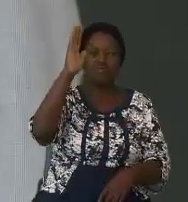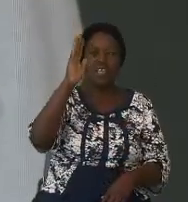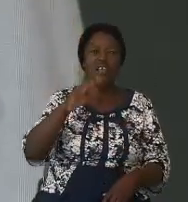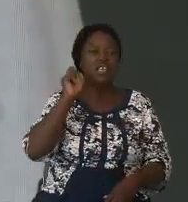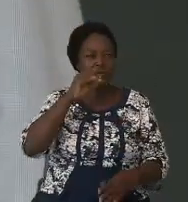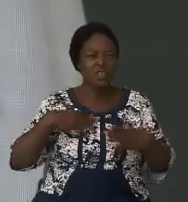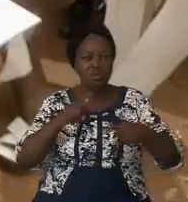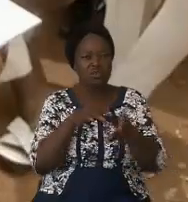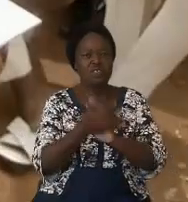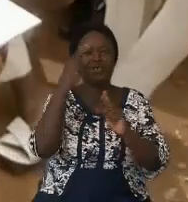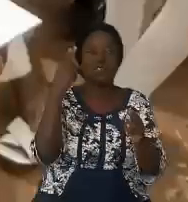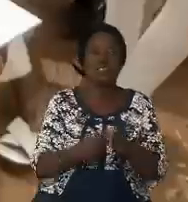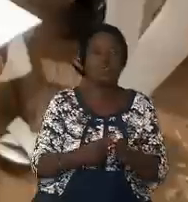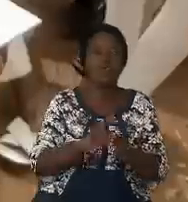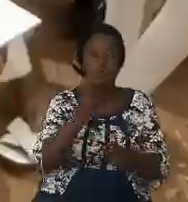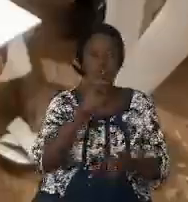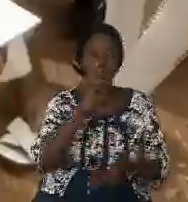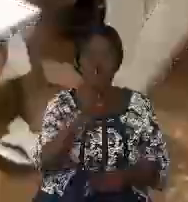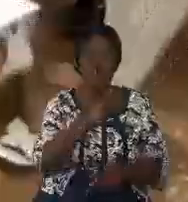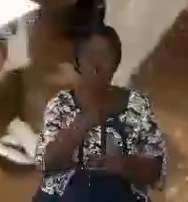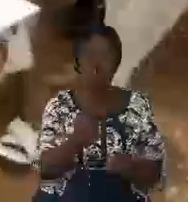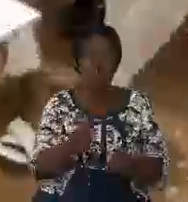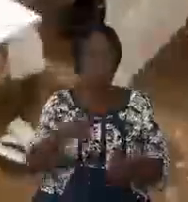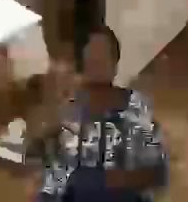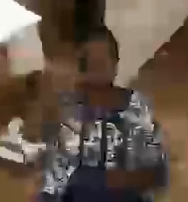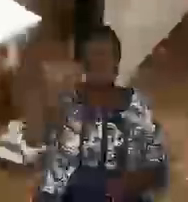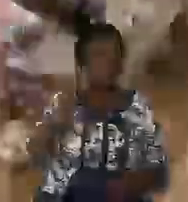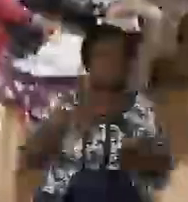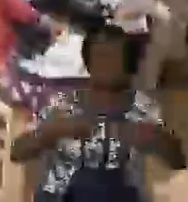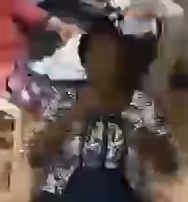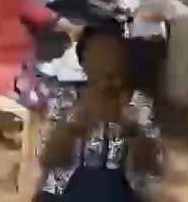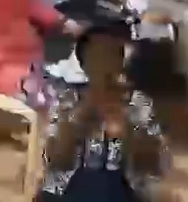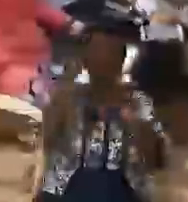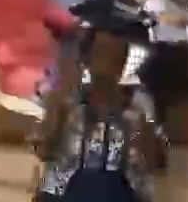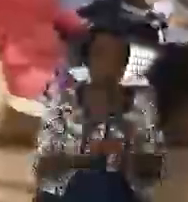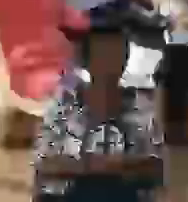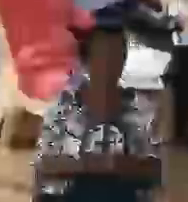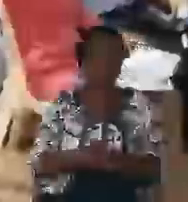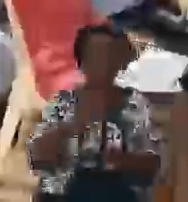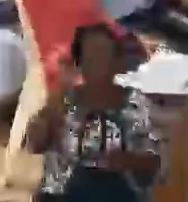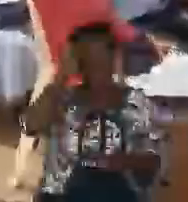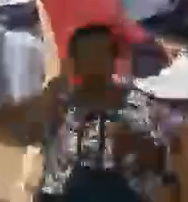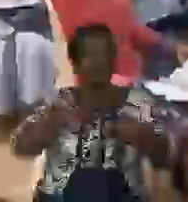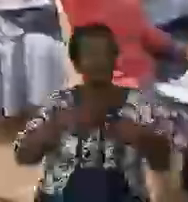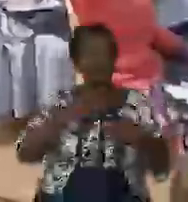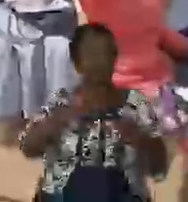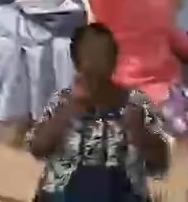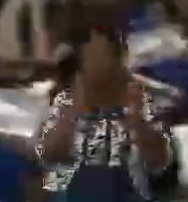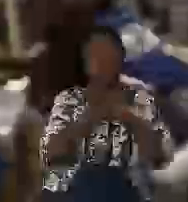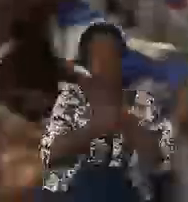you? I want to see your hand up. He will heal you. Where are you? He will heal